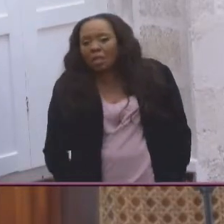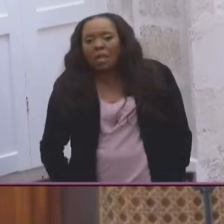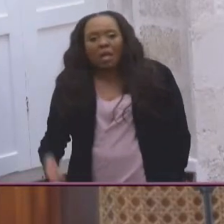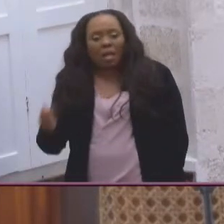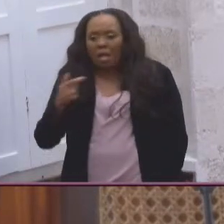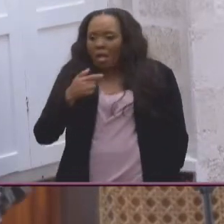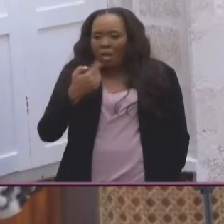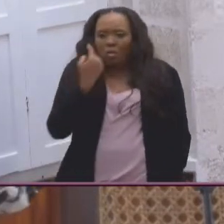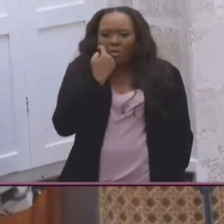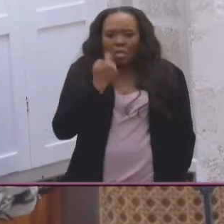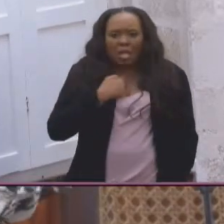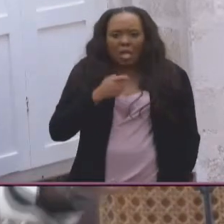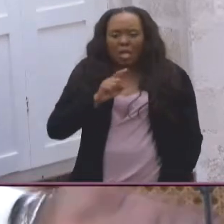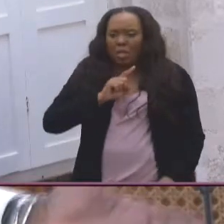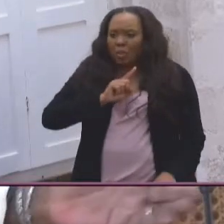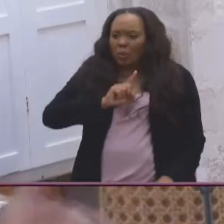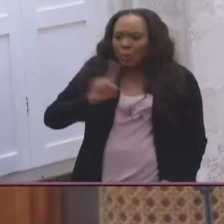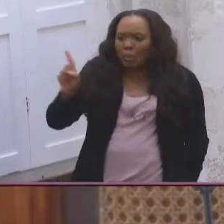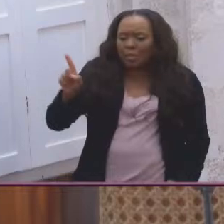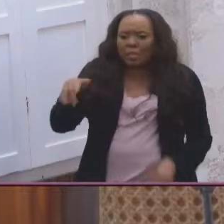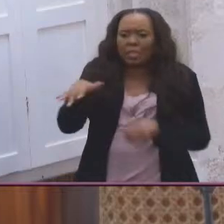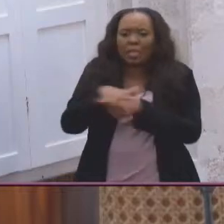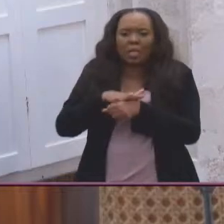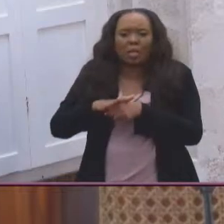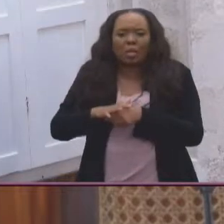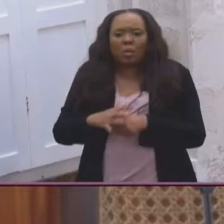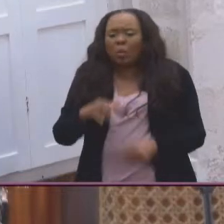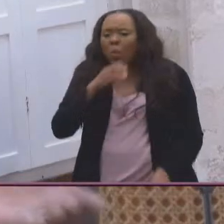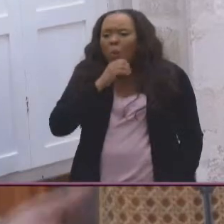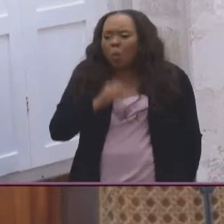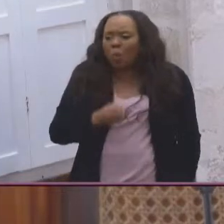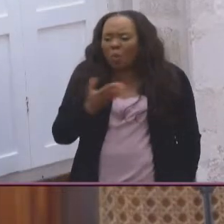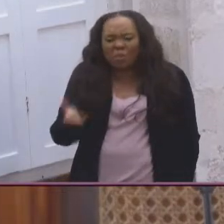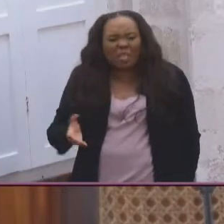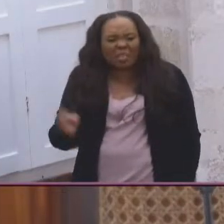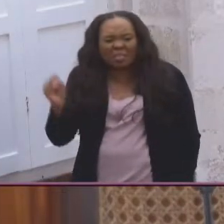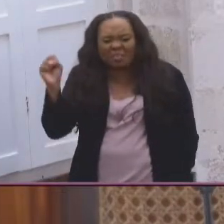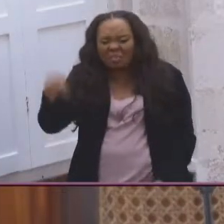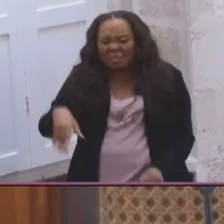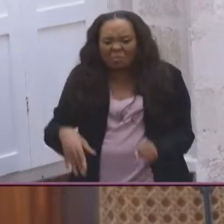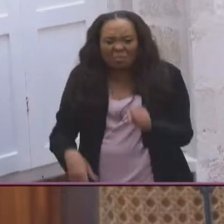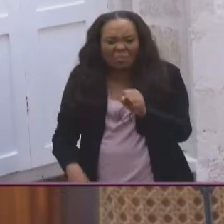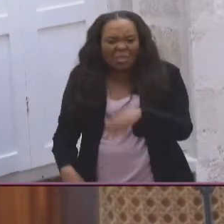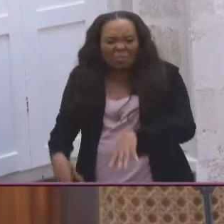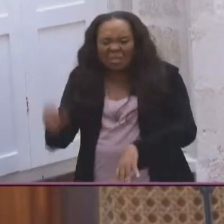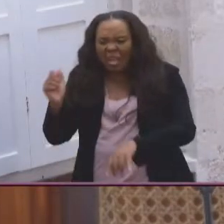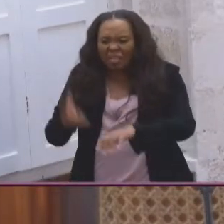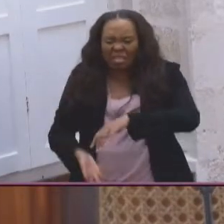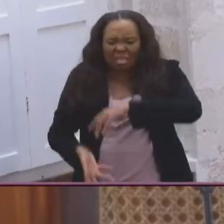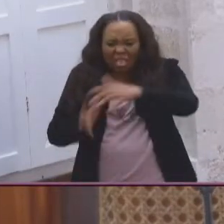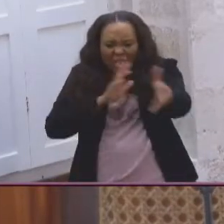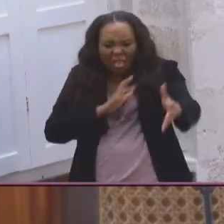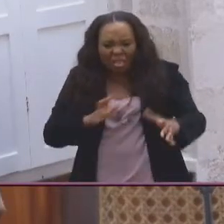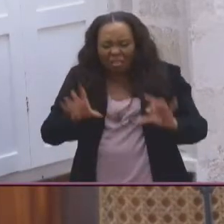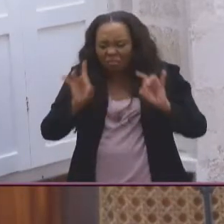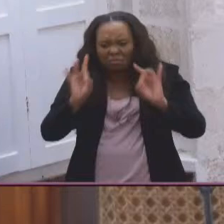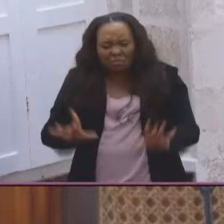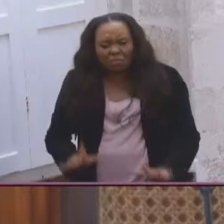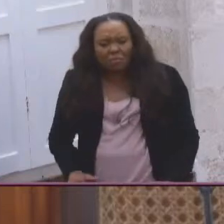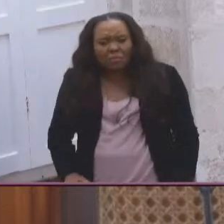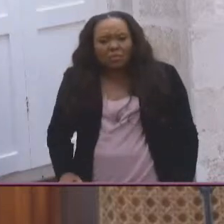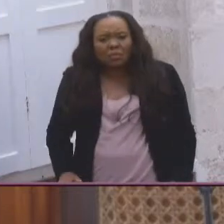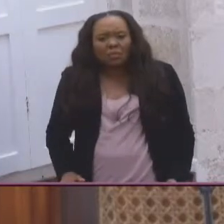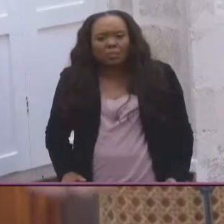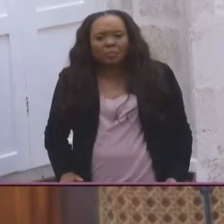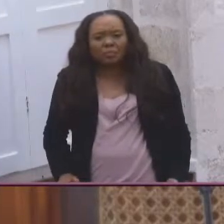kinds of garbage is dumped, all kinds of old things dumped all up there. Disgraceful that you could go to